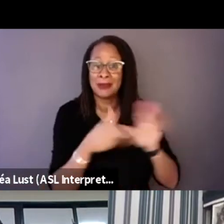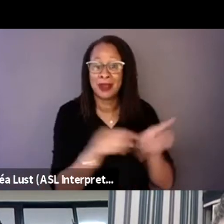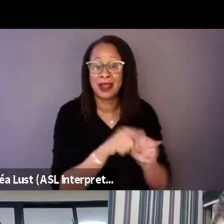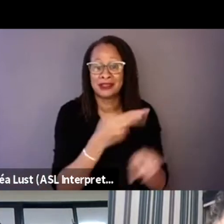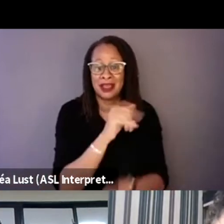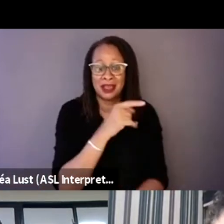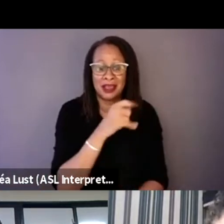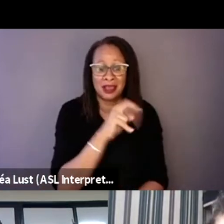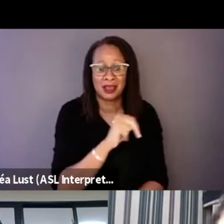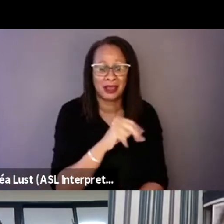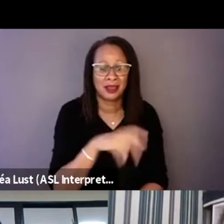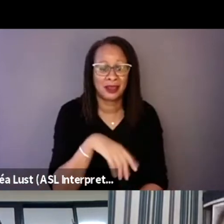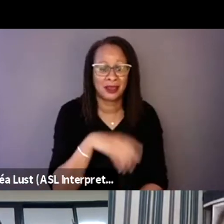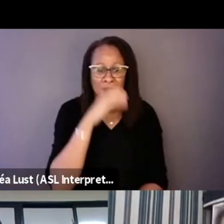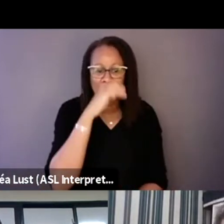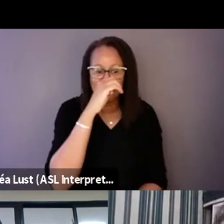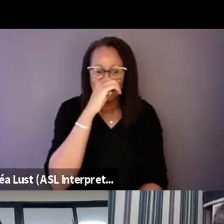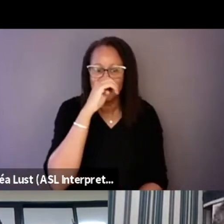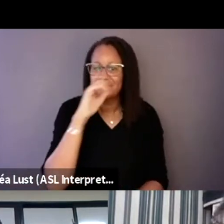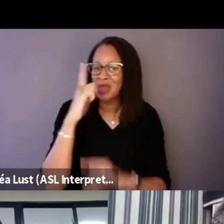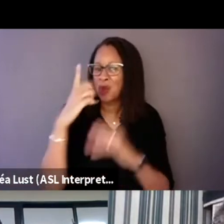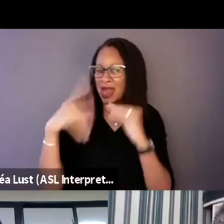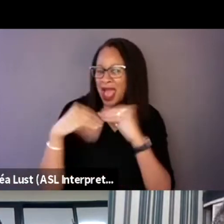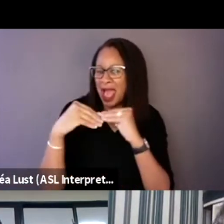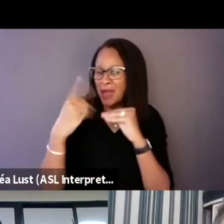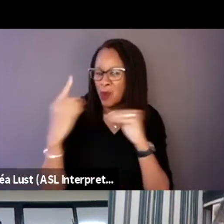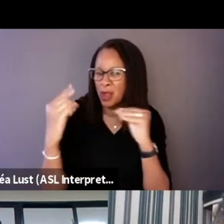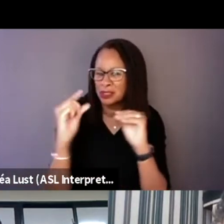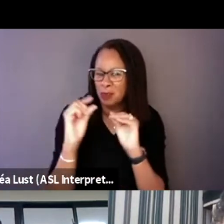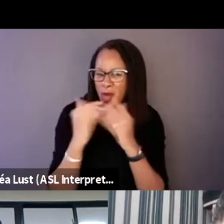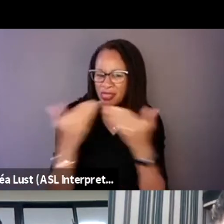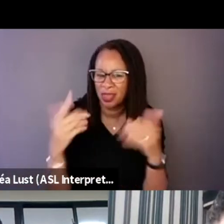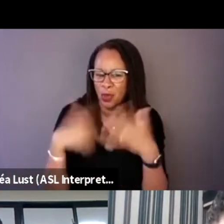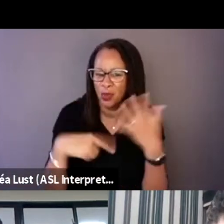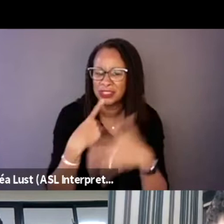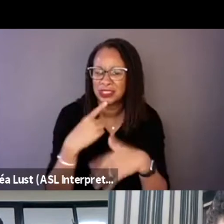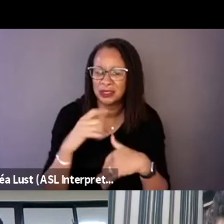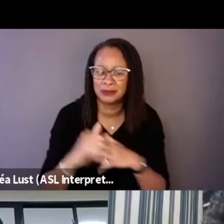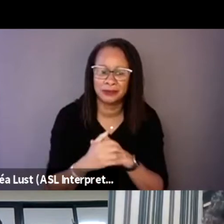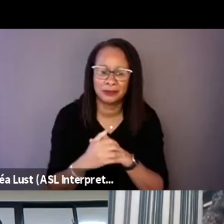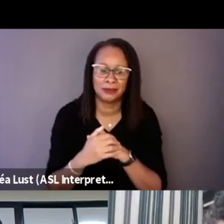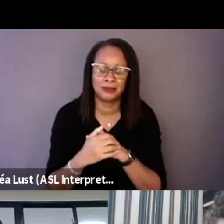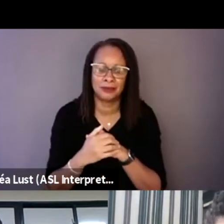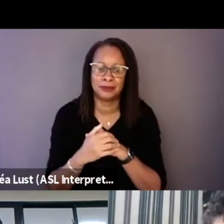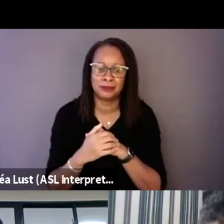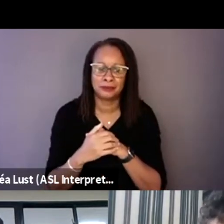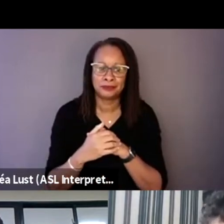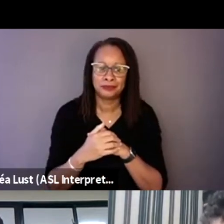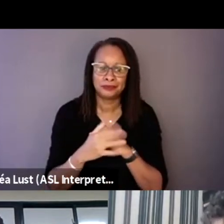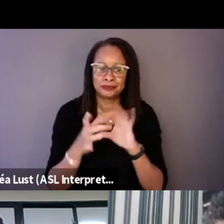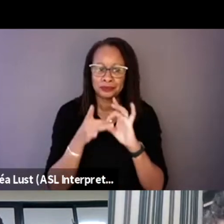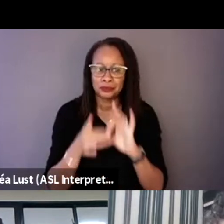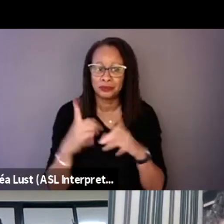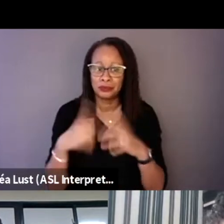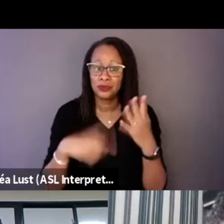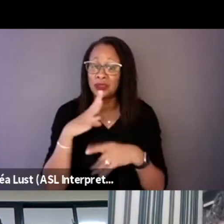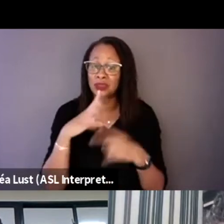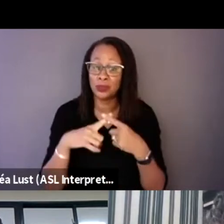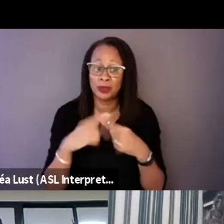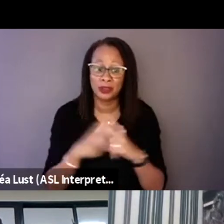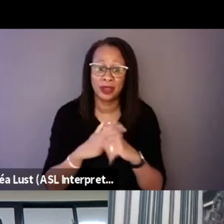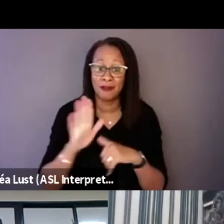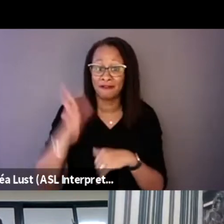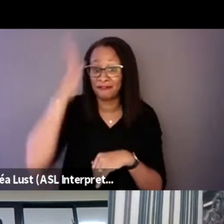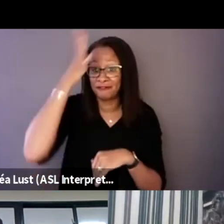I just want to add just one small thing to what she was saying is, and relating to what you're talking about, her